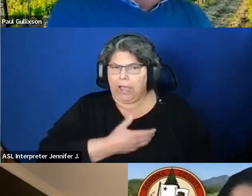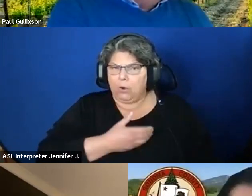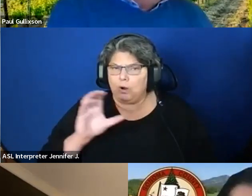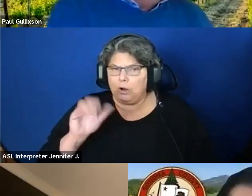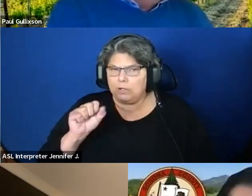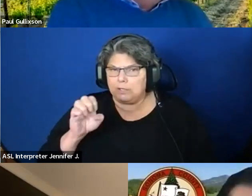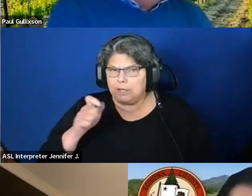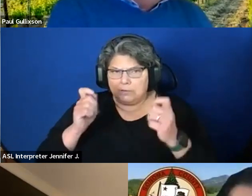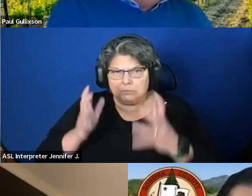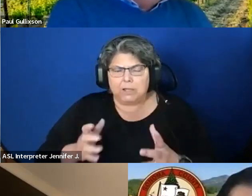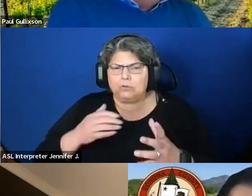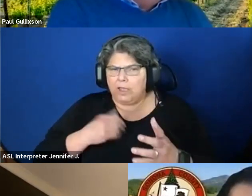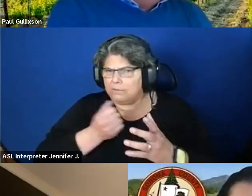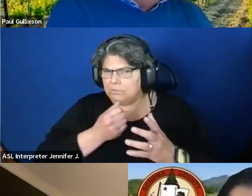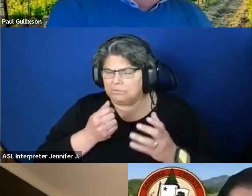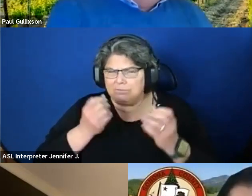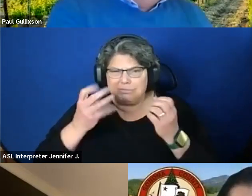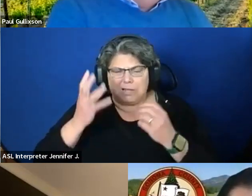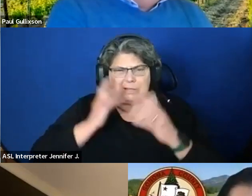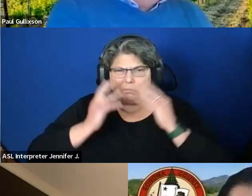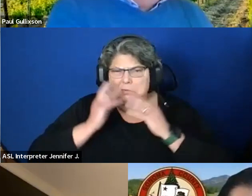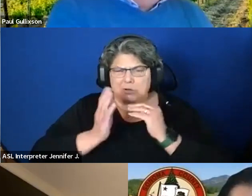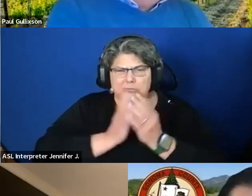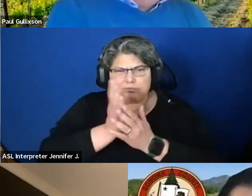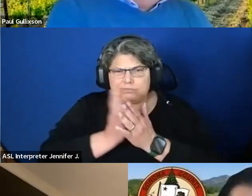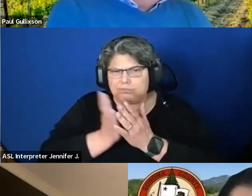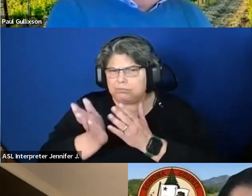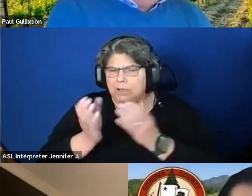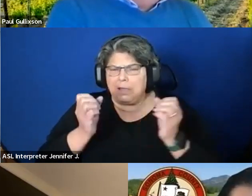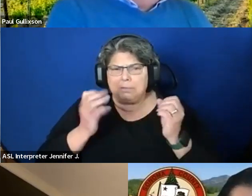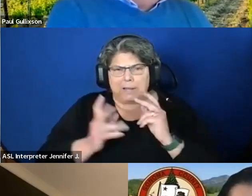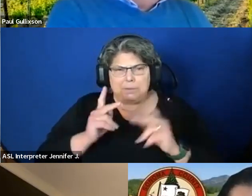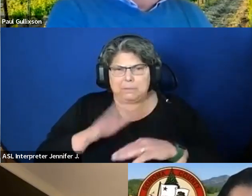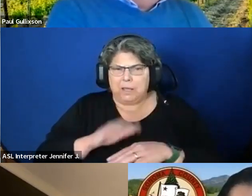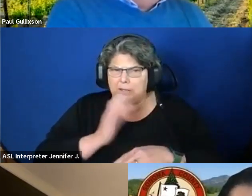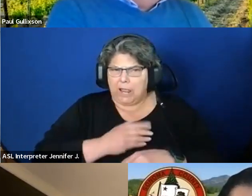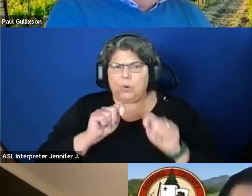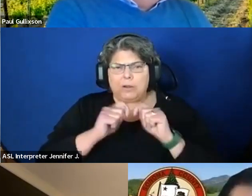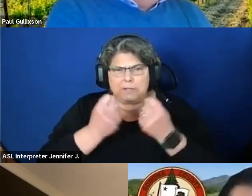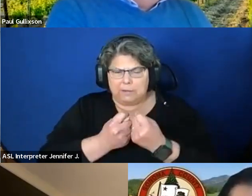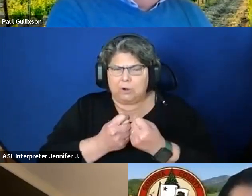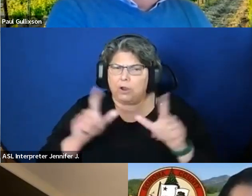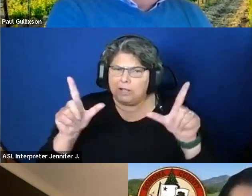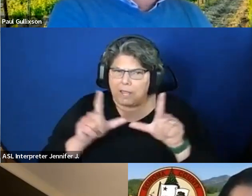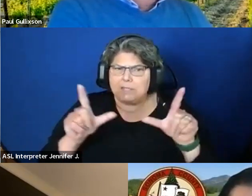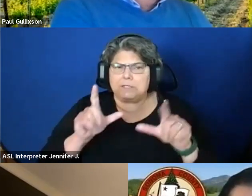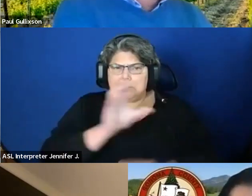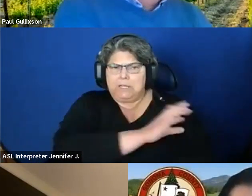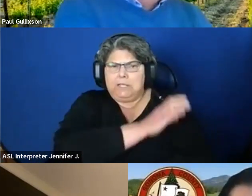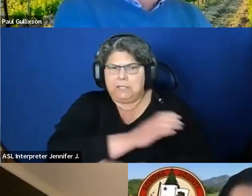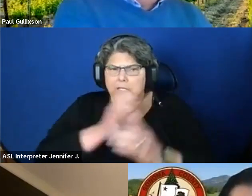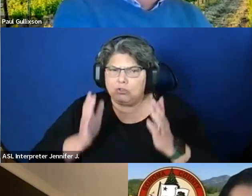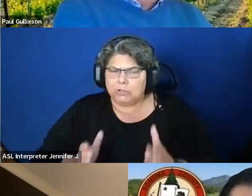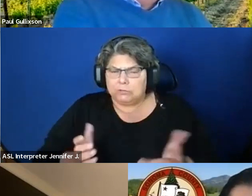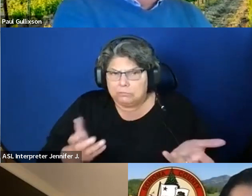our multidisciplinary teams, many on our teams are licensed clinical professionals. This is what